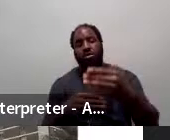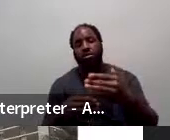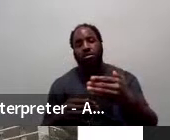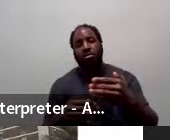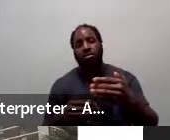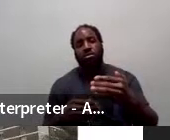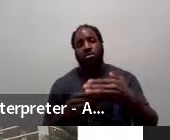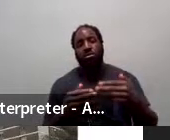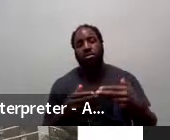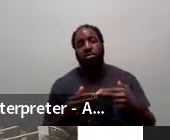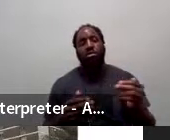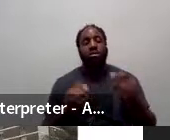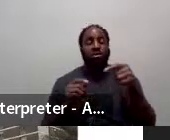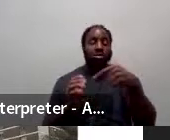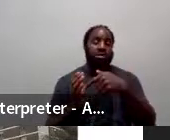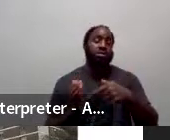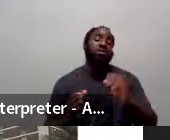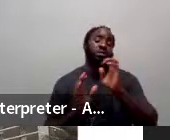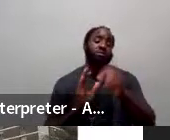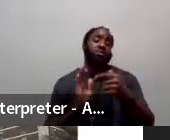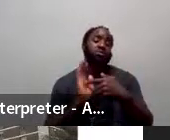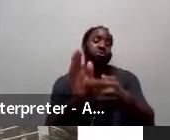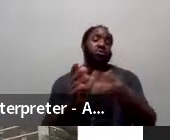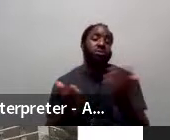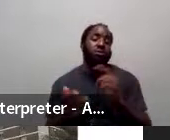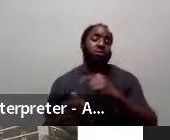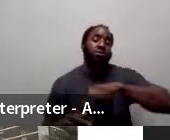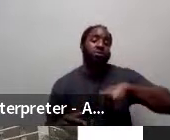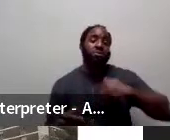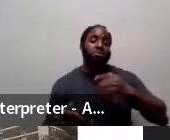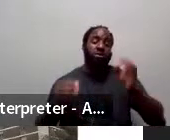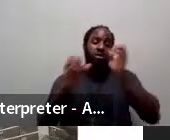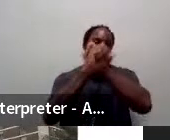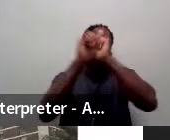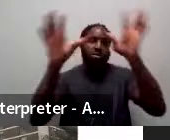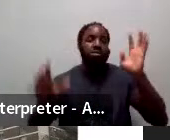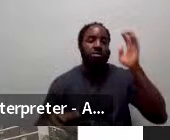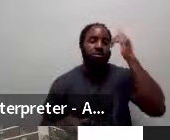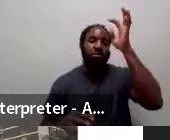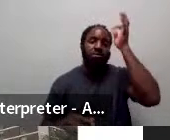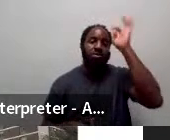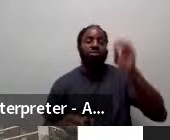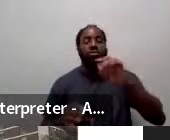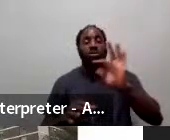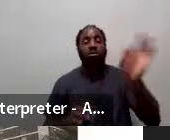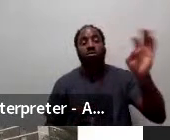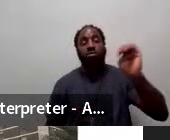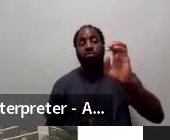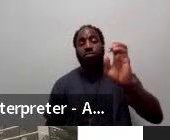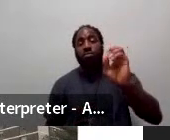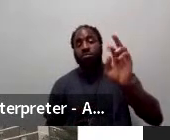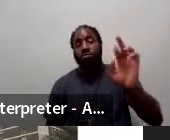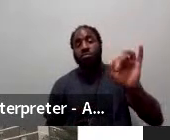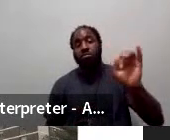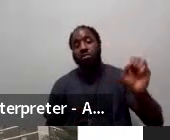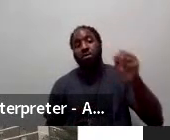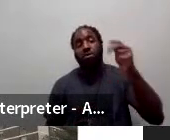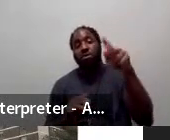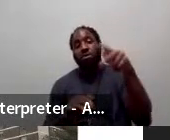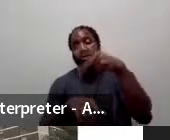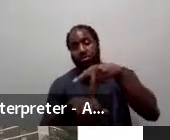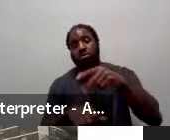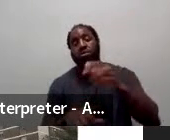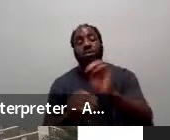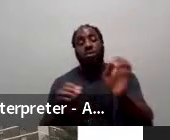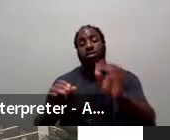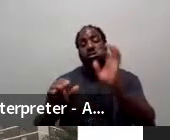these images show you what we envision for the future plaza at Morris Park, and the images on the right, if